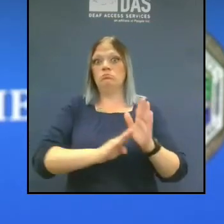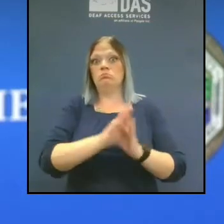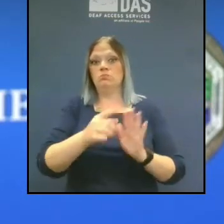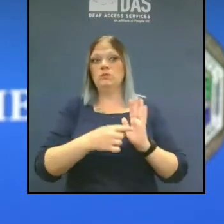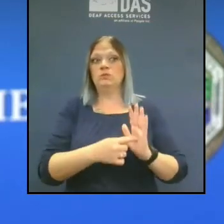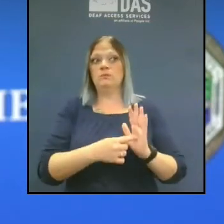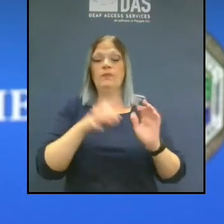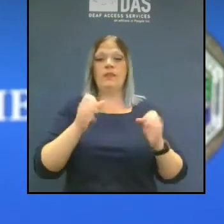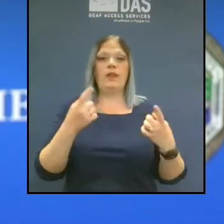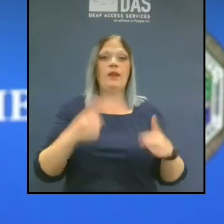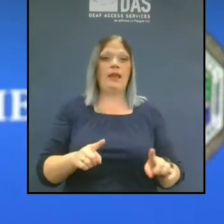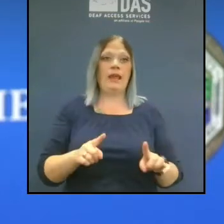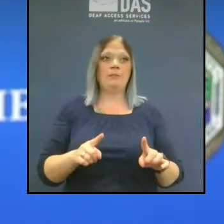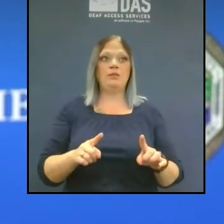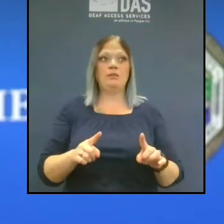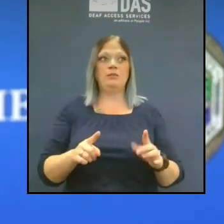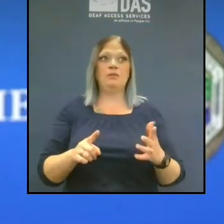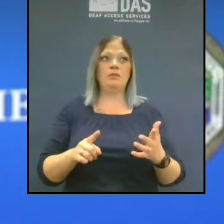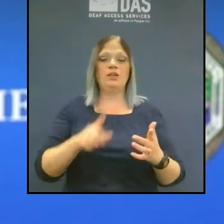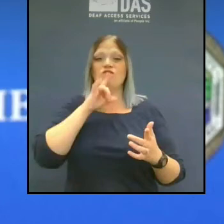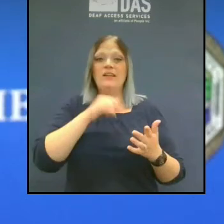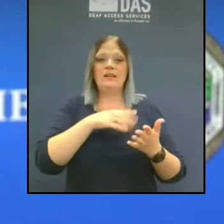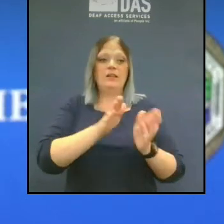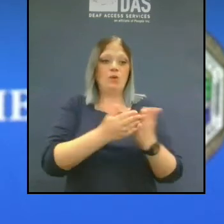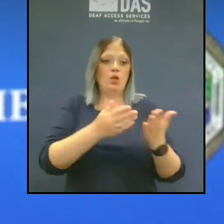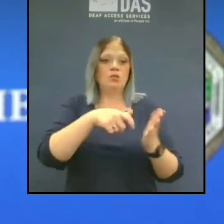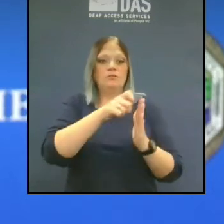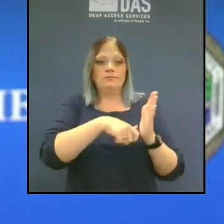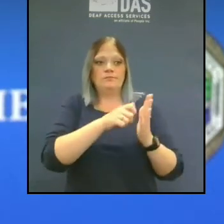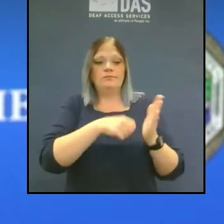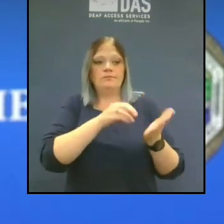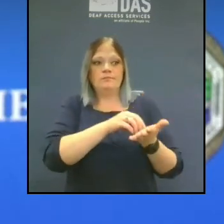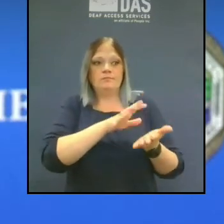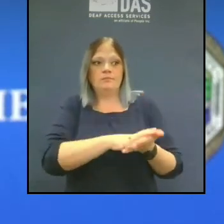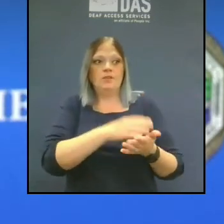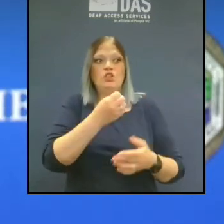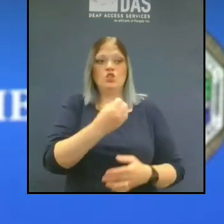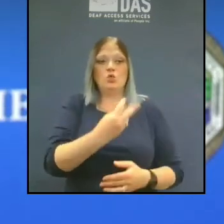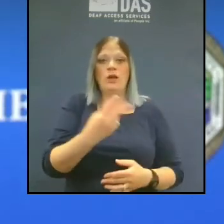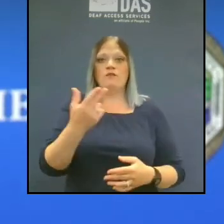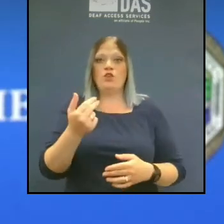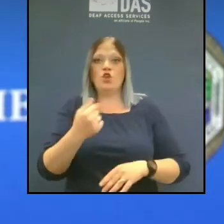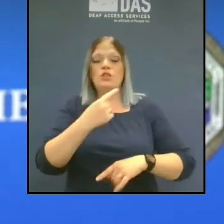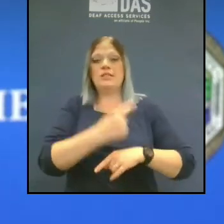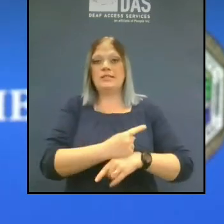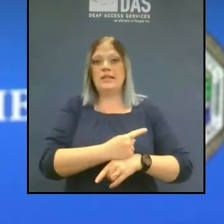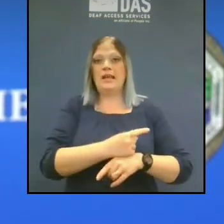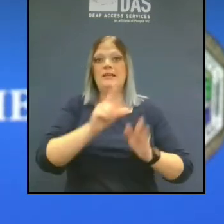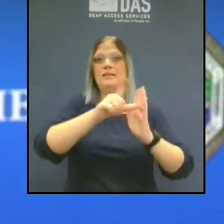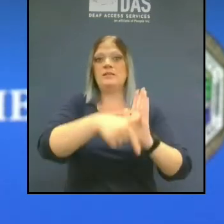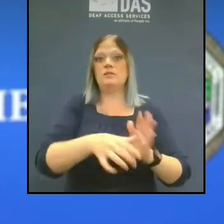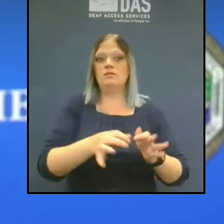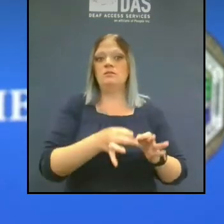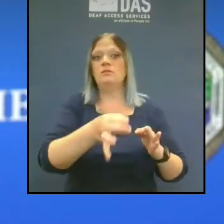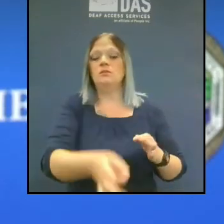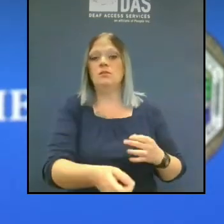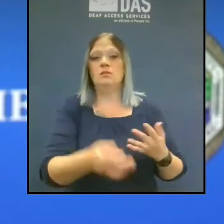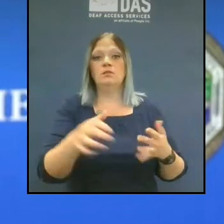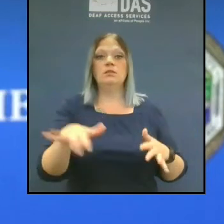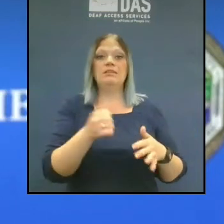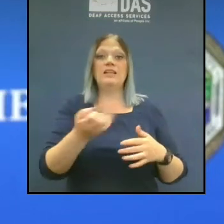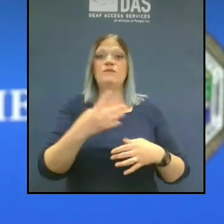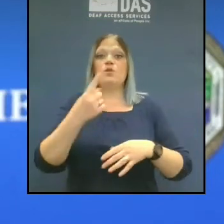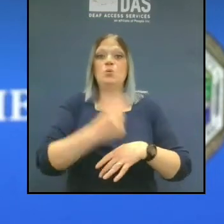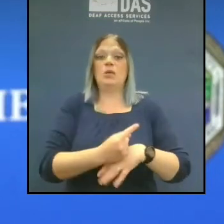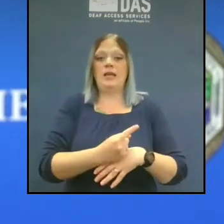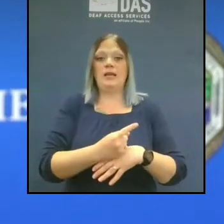that can occur as late in the literature. It's been documented as late as 12 to 13 days out. It takes a few days for them